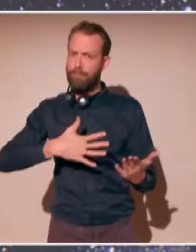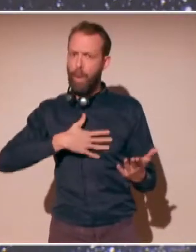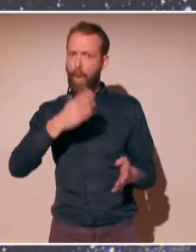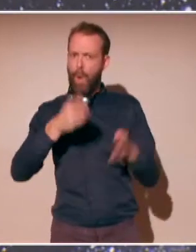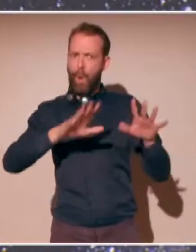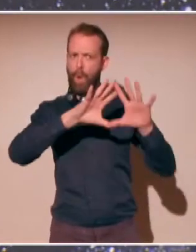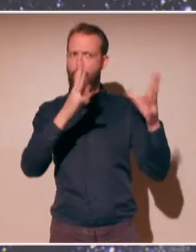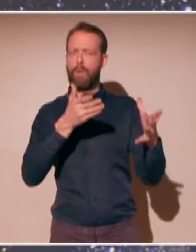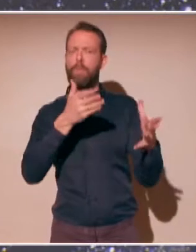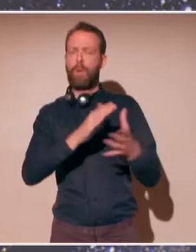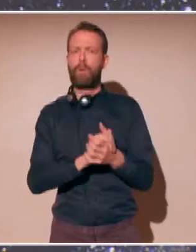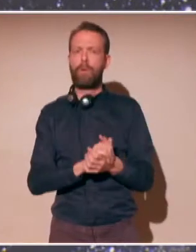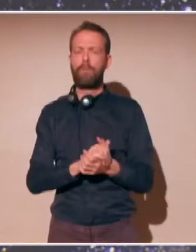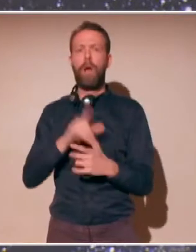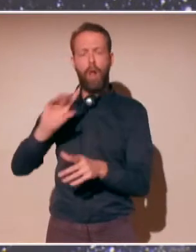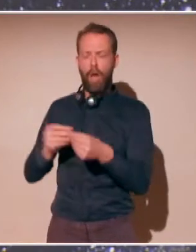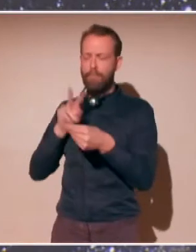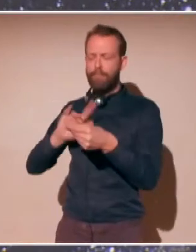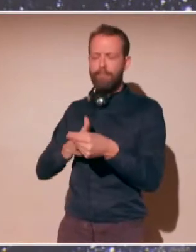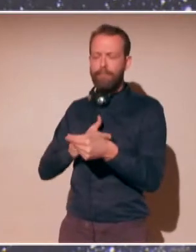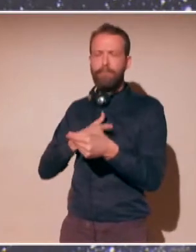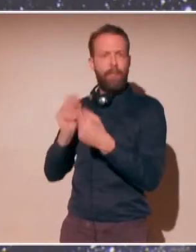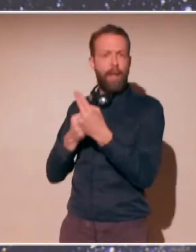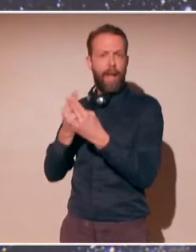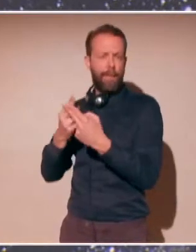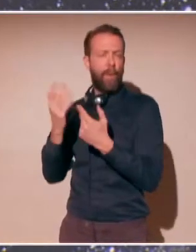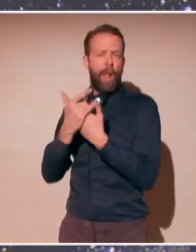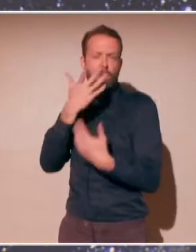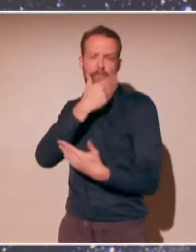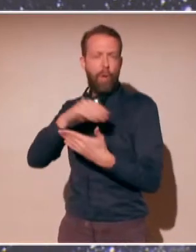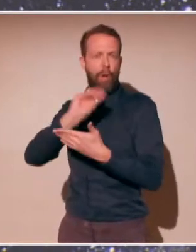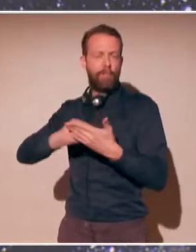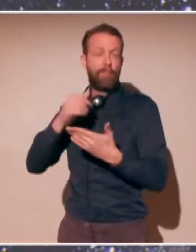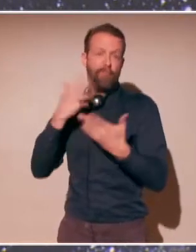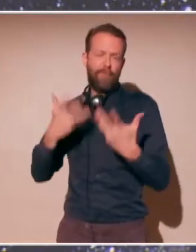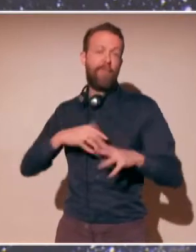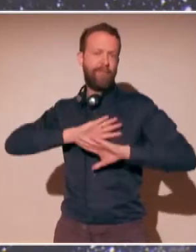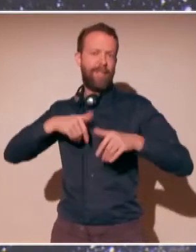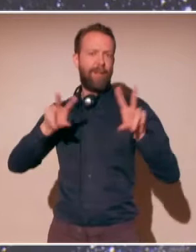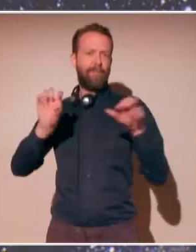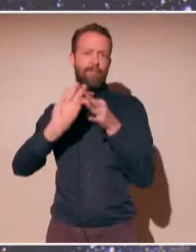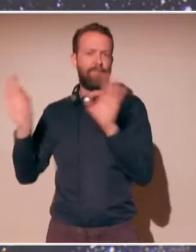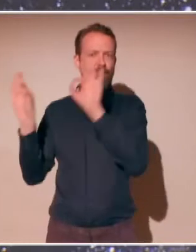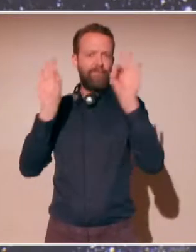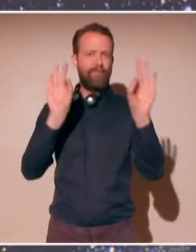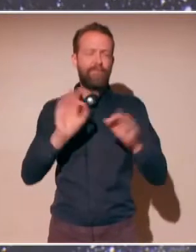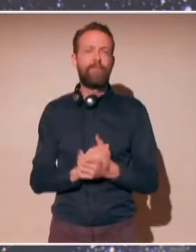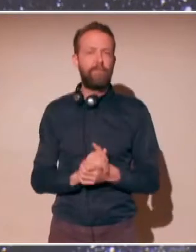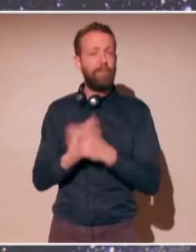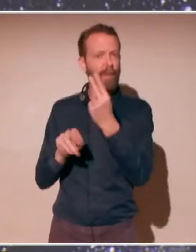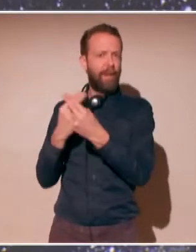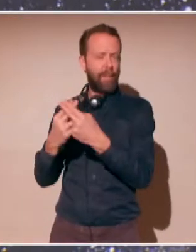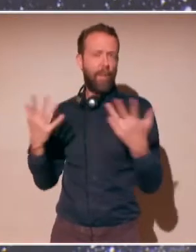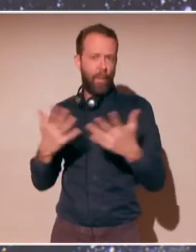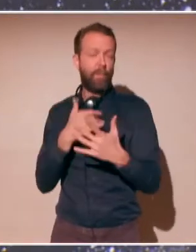you know, I'm really scared about robots. And Ray Bradbury wrote a beautiful letter to his friend. And